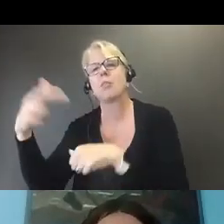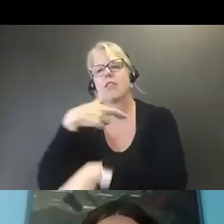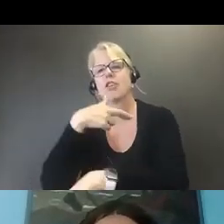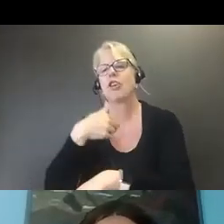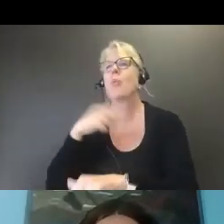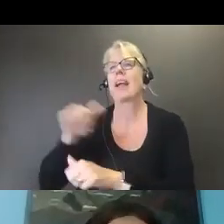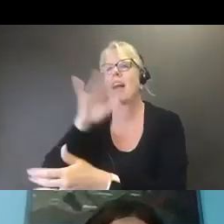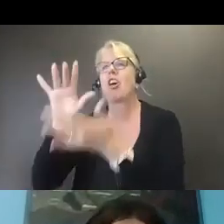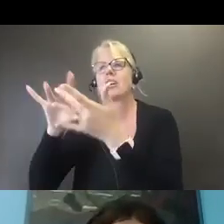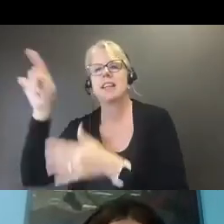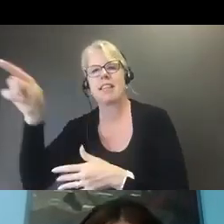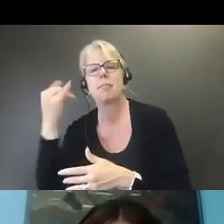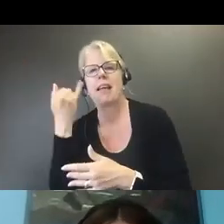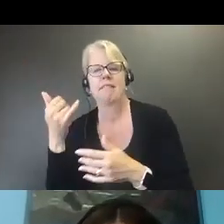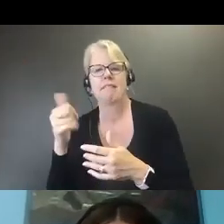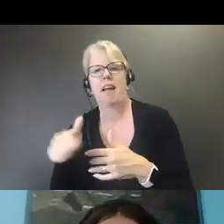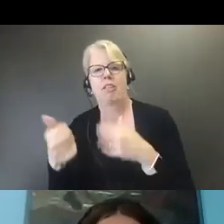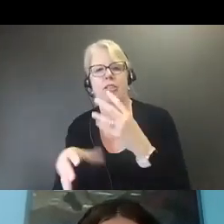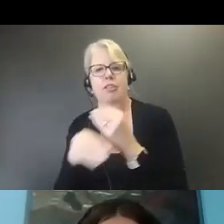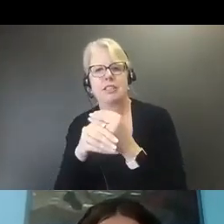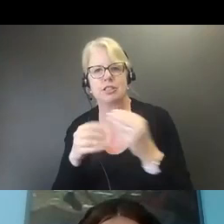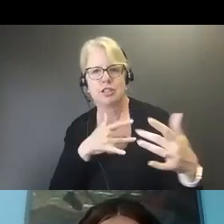can contact if there are concerns.